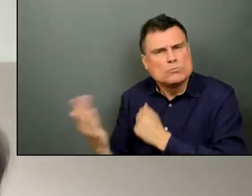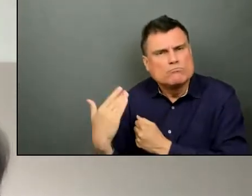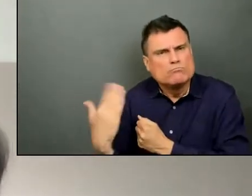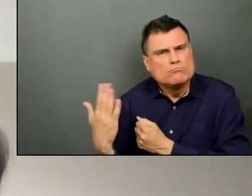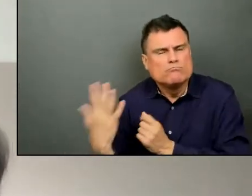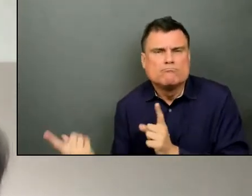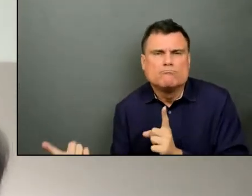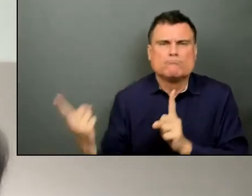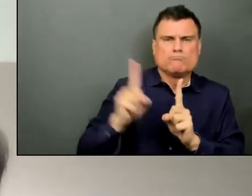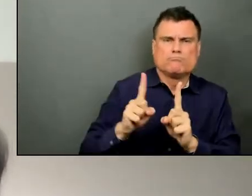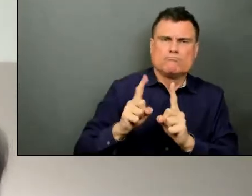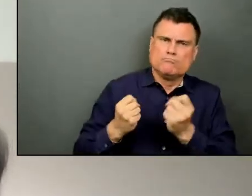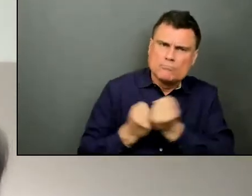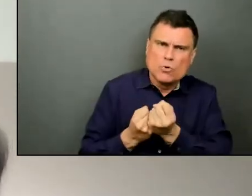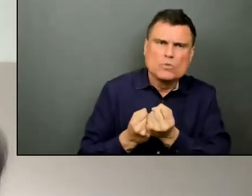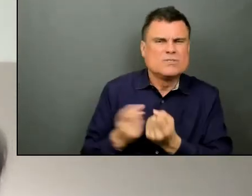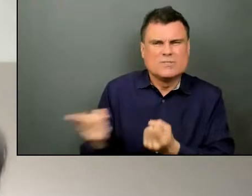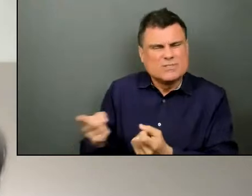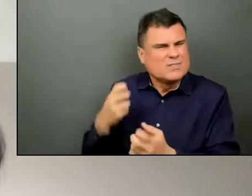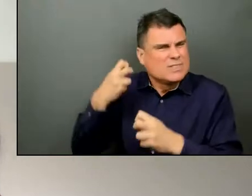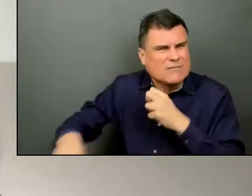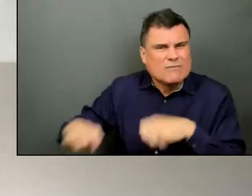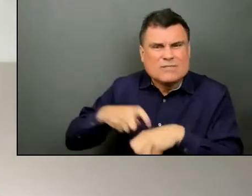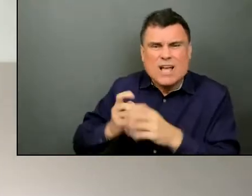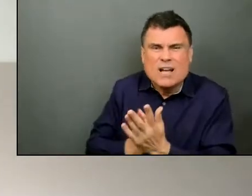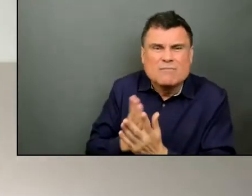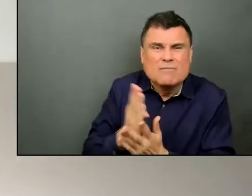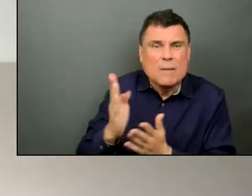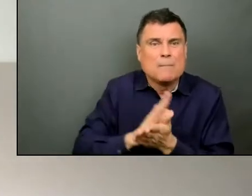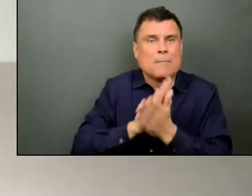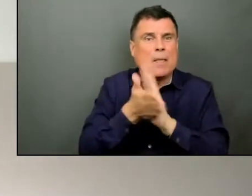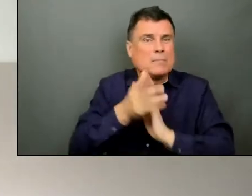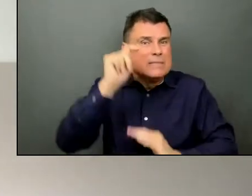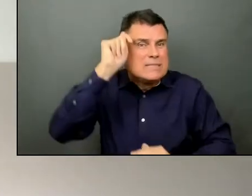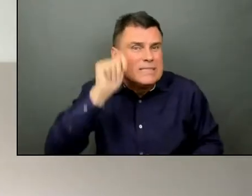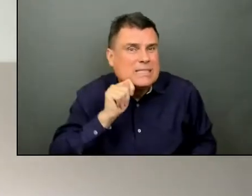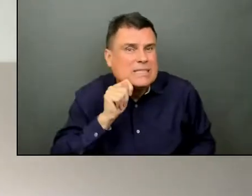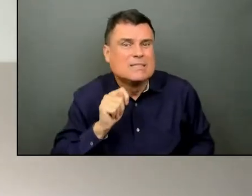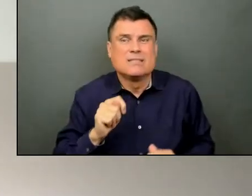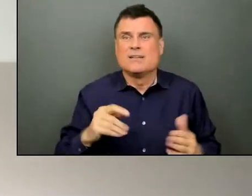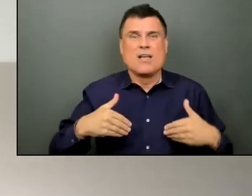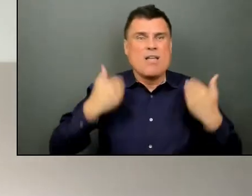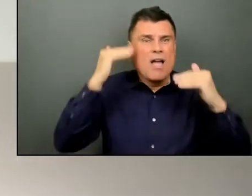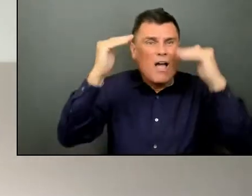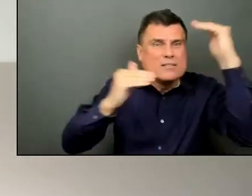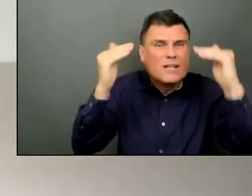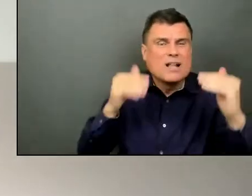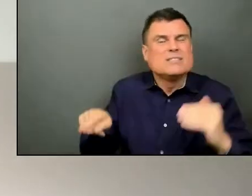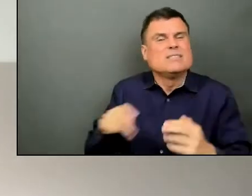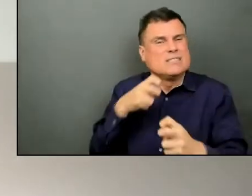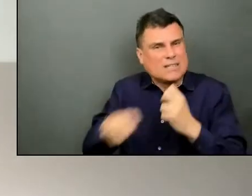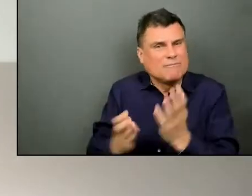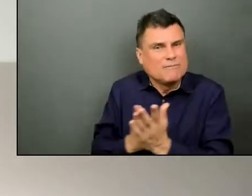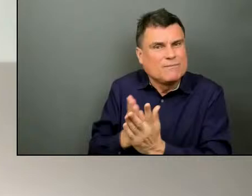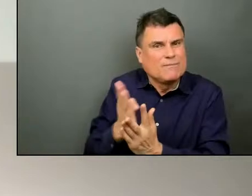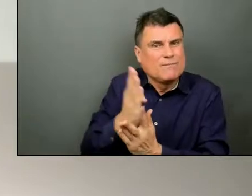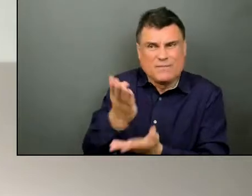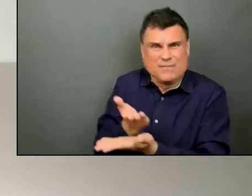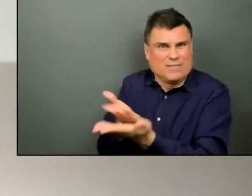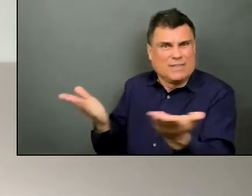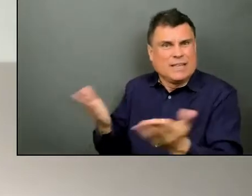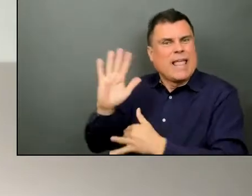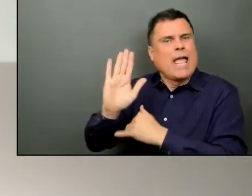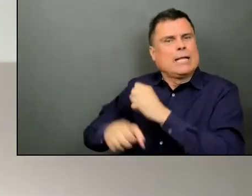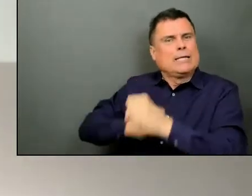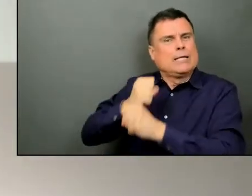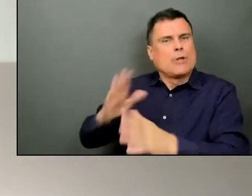adults, will have their struggles, and that has been made and really amplified, but made worse